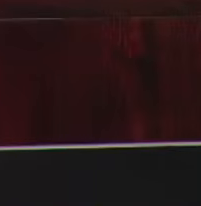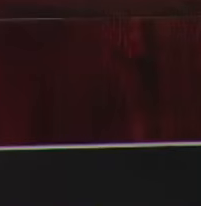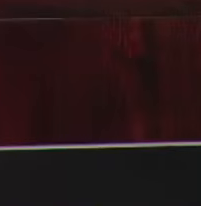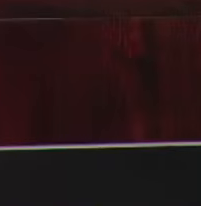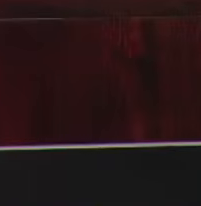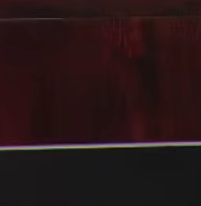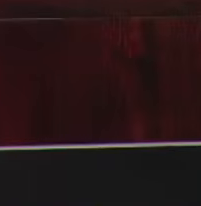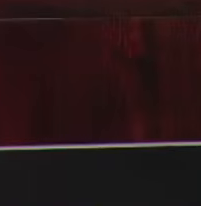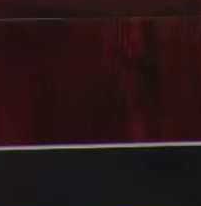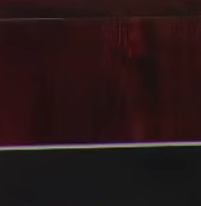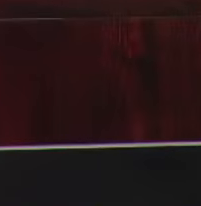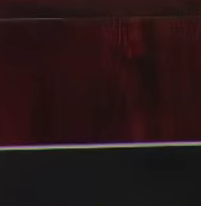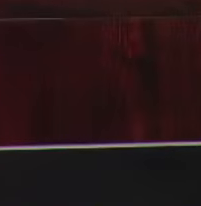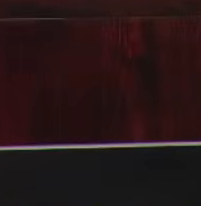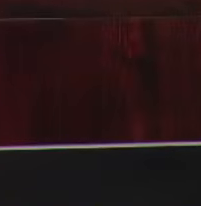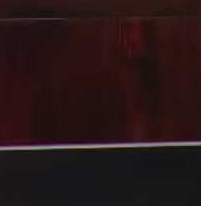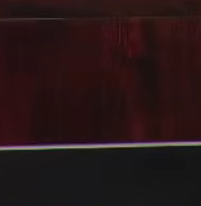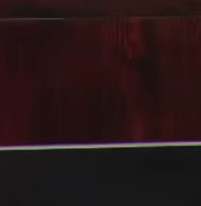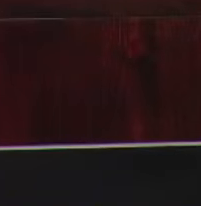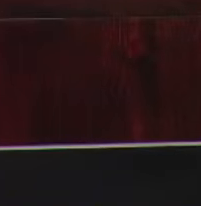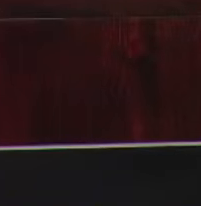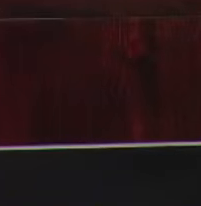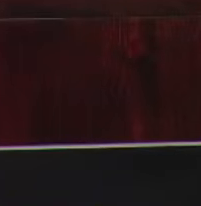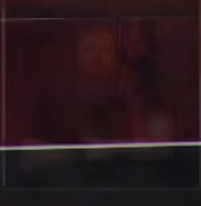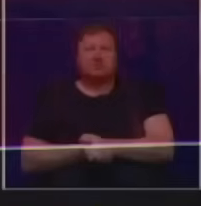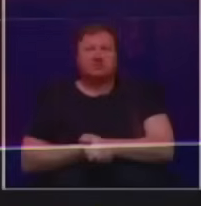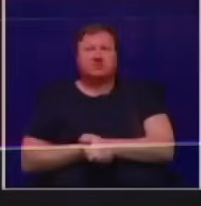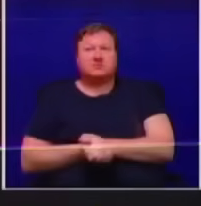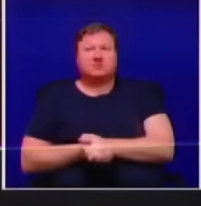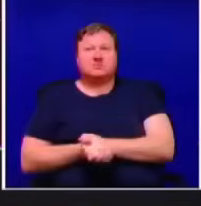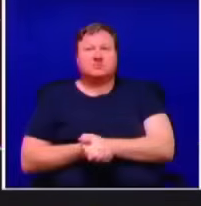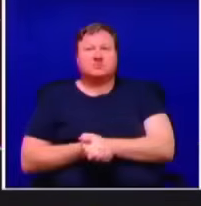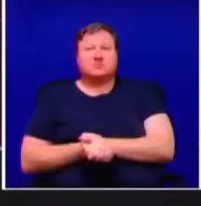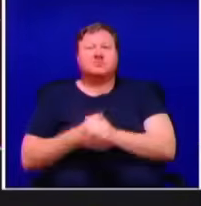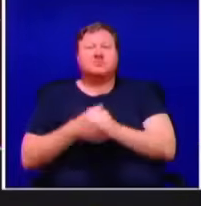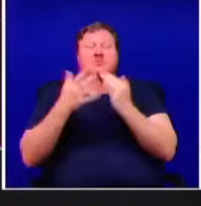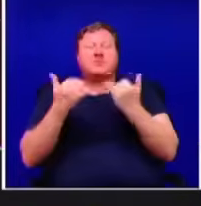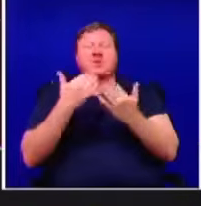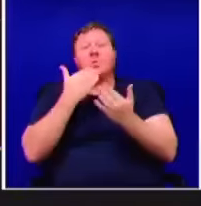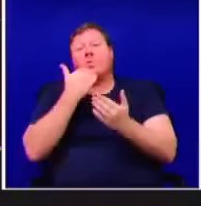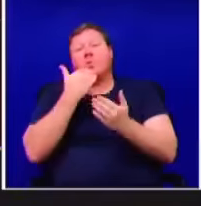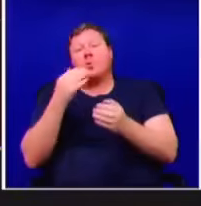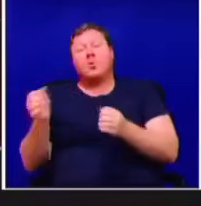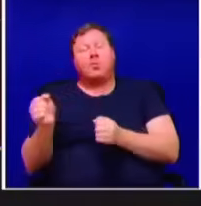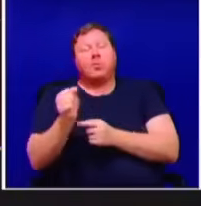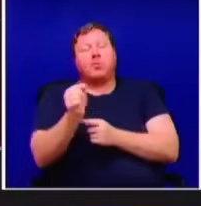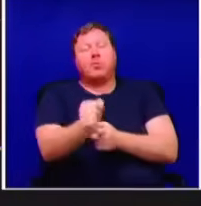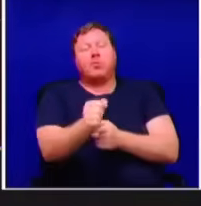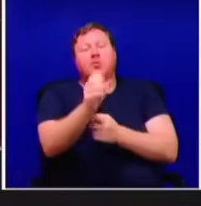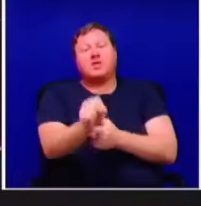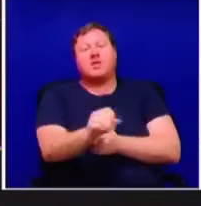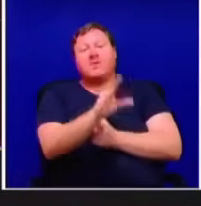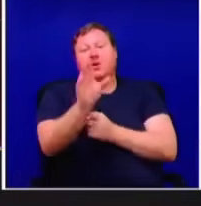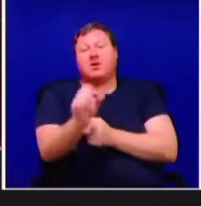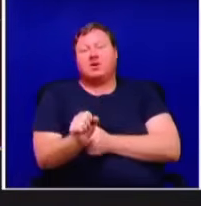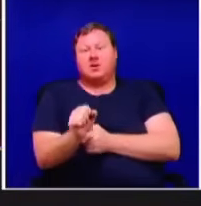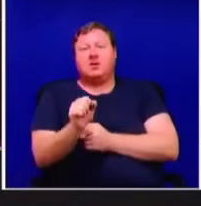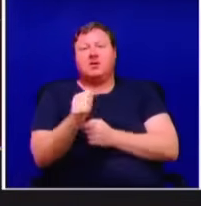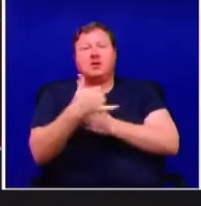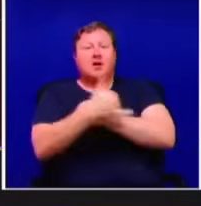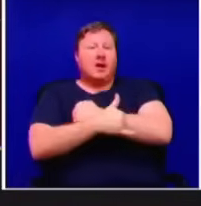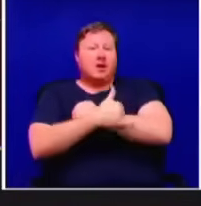over who to deploy to South Africa. And indeed, we found that countries in these